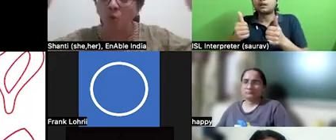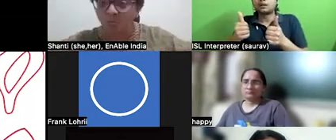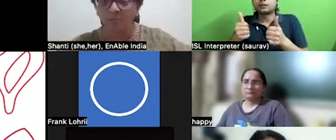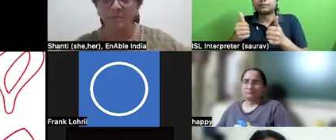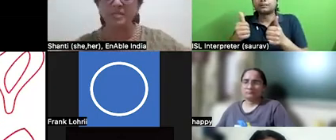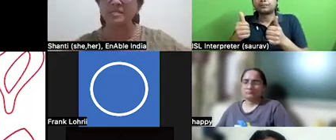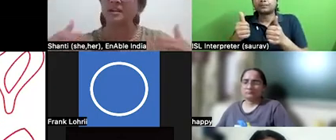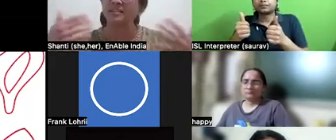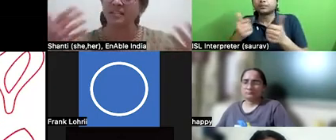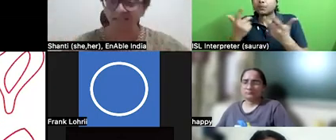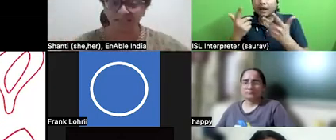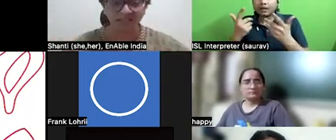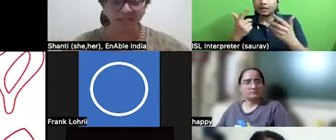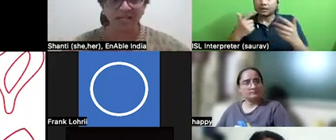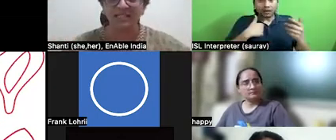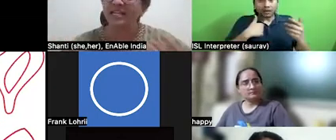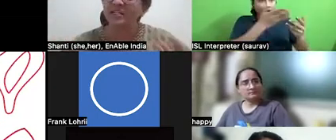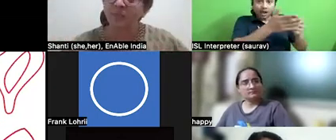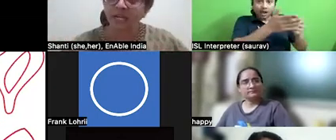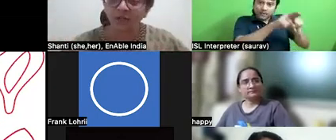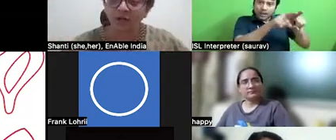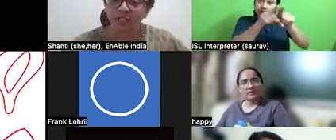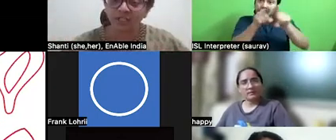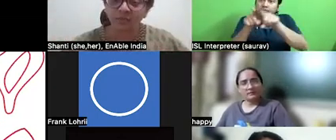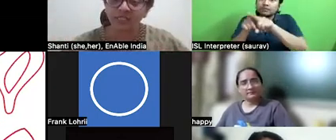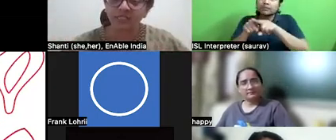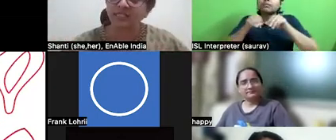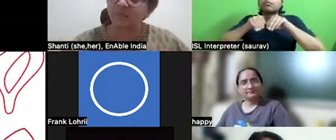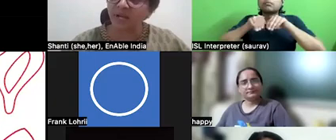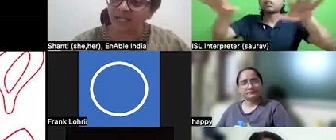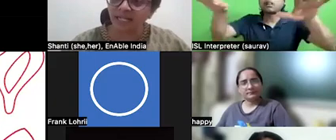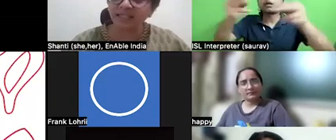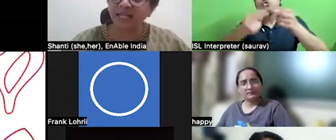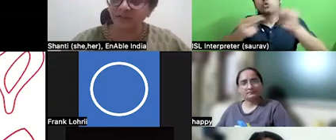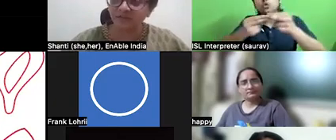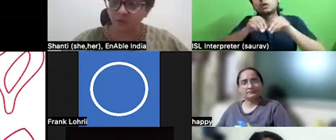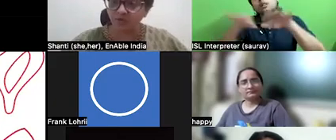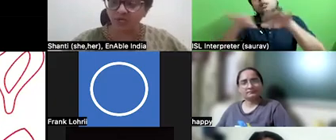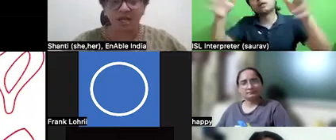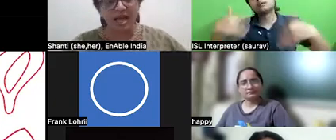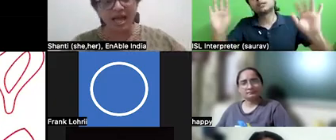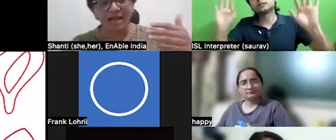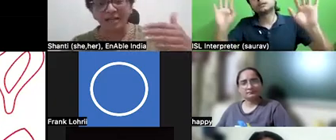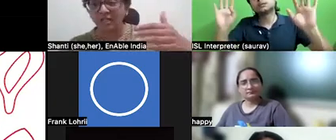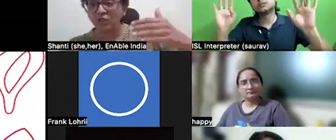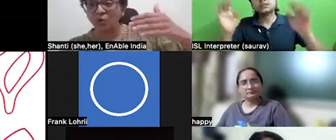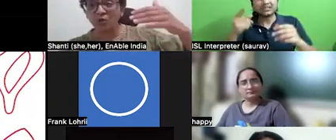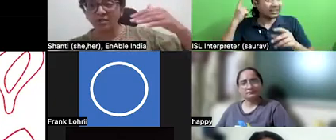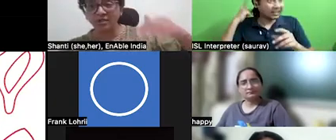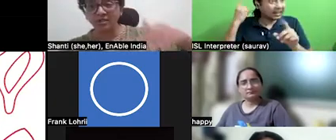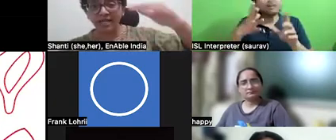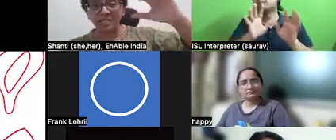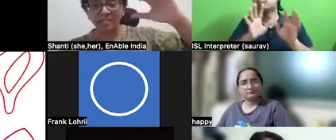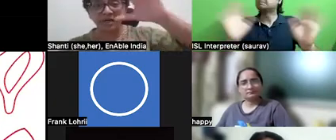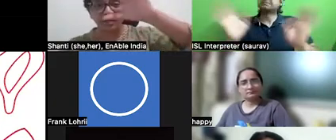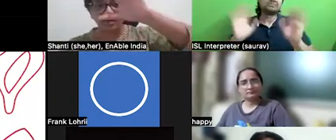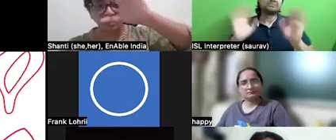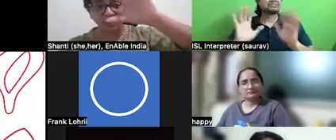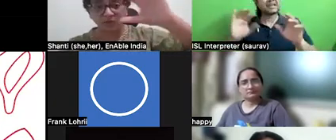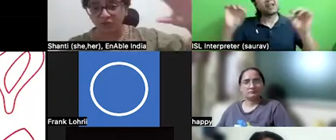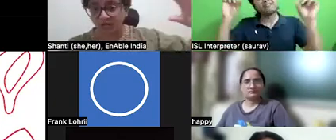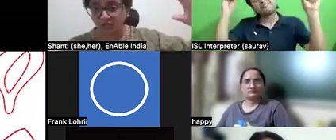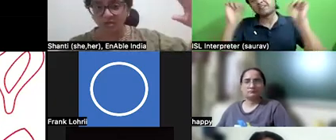then more and more people start thinking this, that spinal cord injured person is dependent and their life is over. I've actually shown the